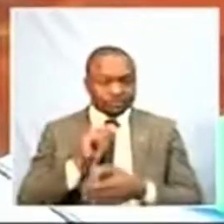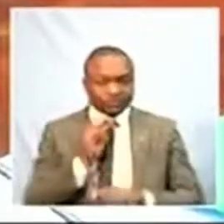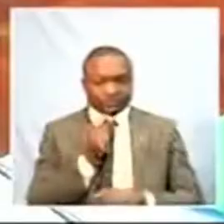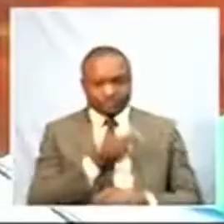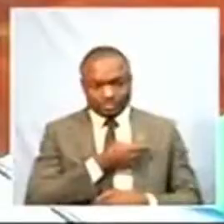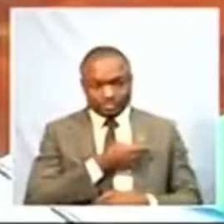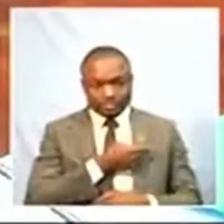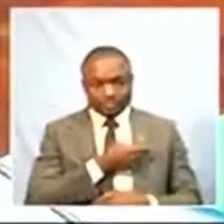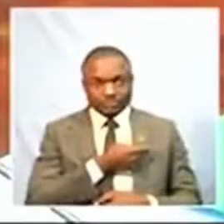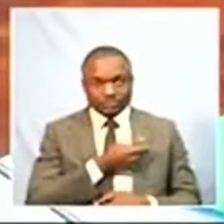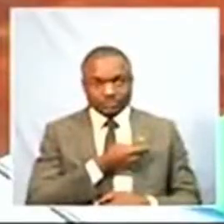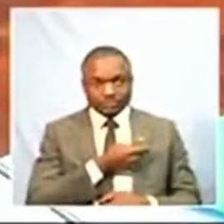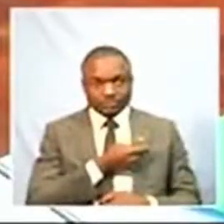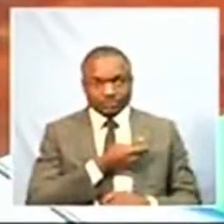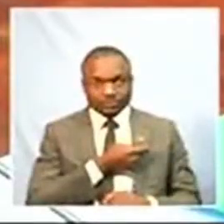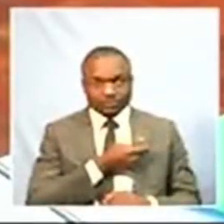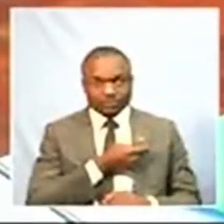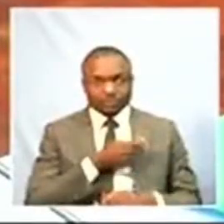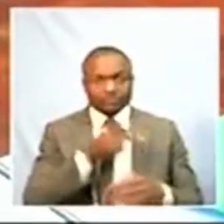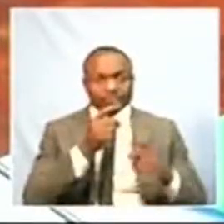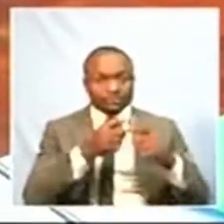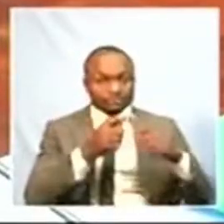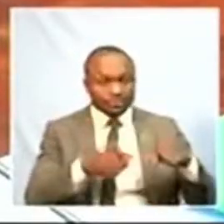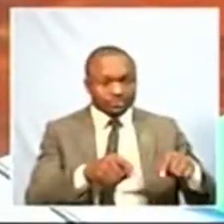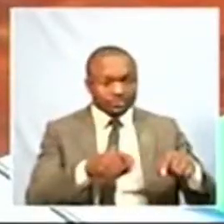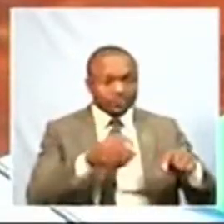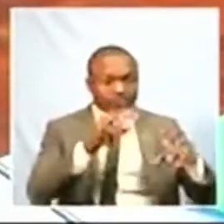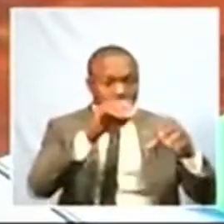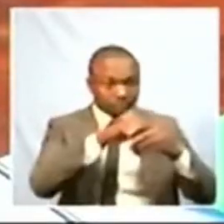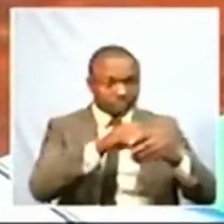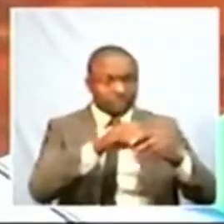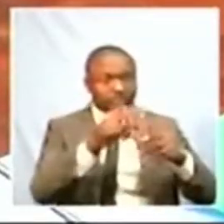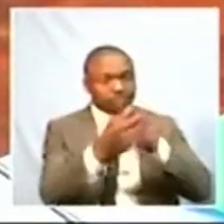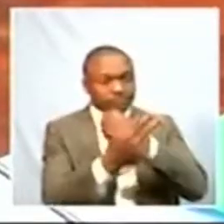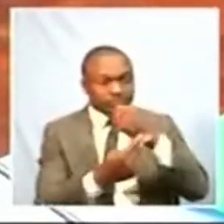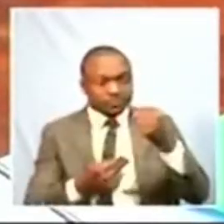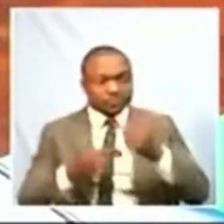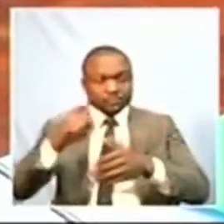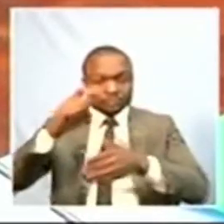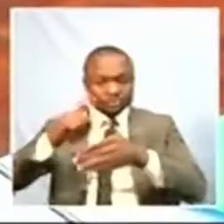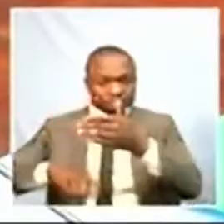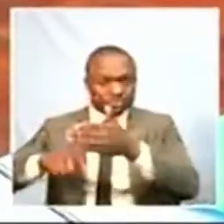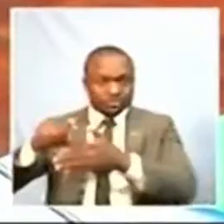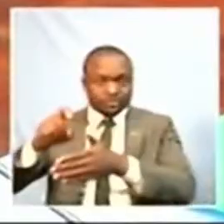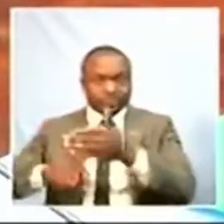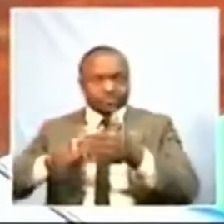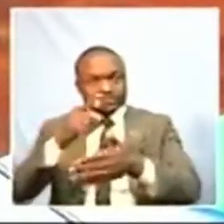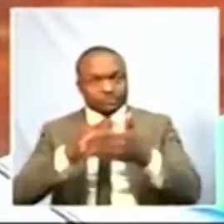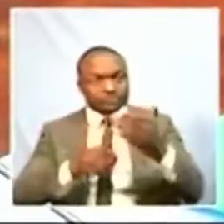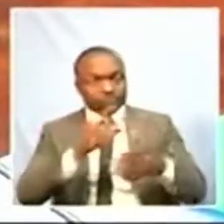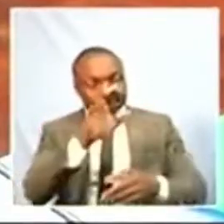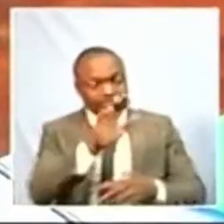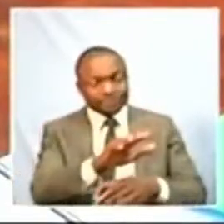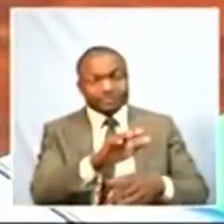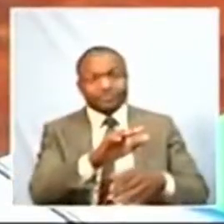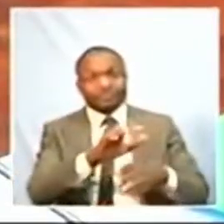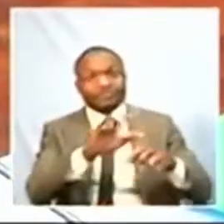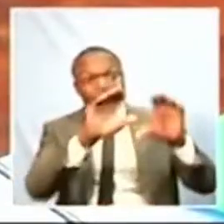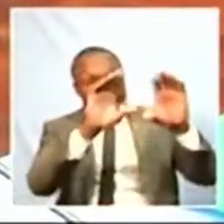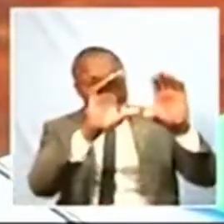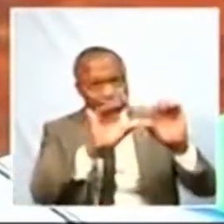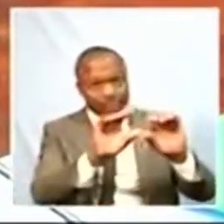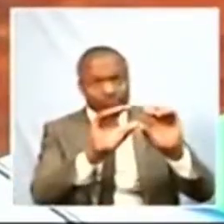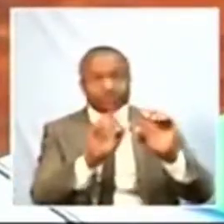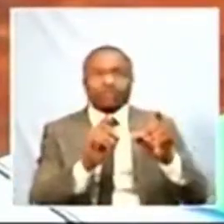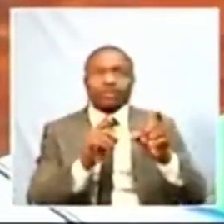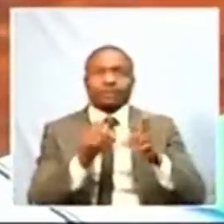actual happenings at the bank in terms of the deductions and also what is sitting in the accounts. Director Finance,